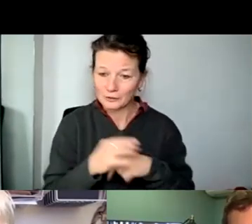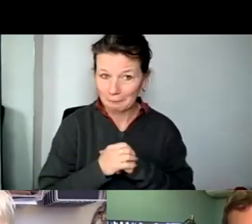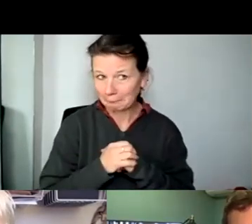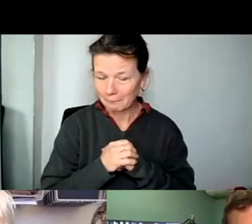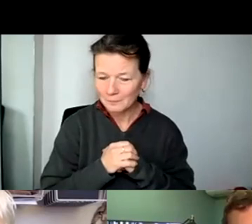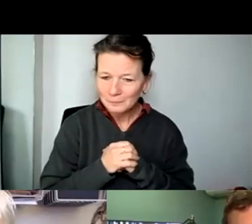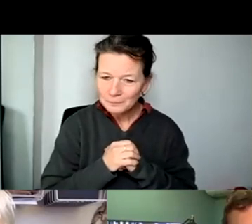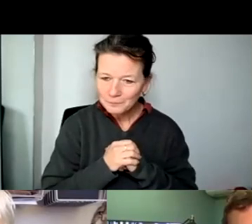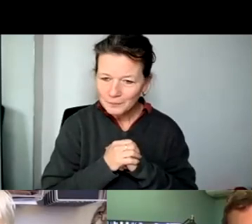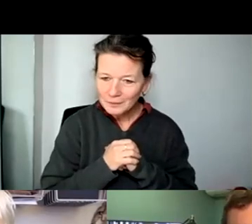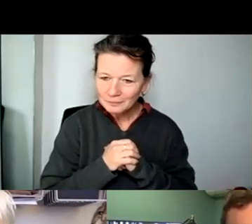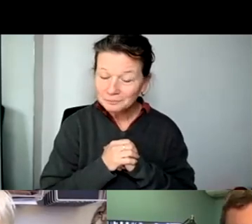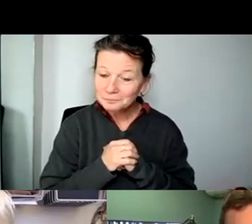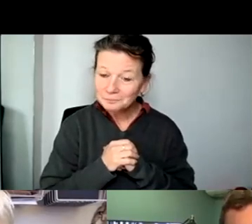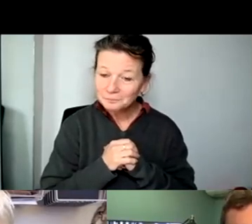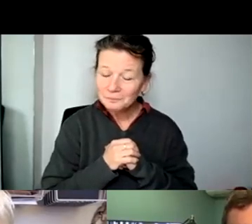experience. John.